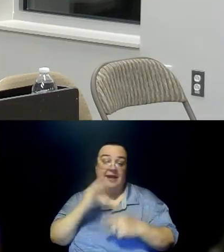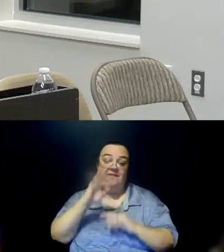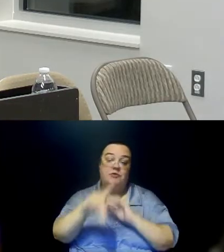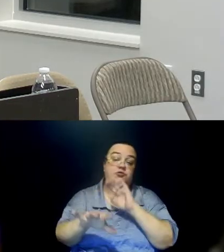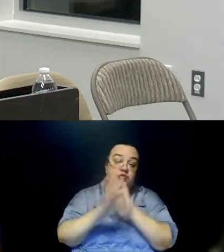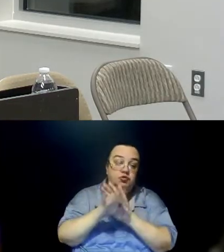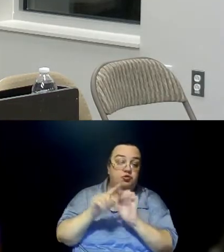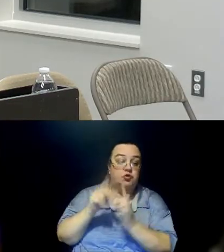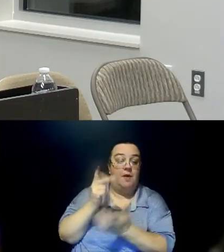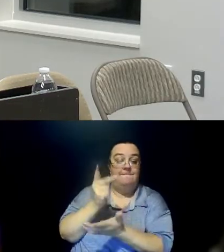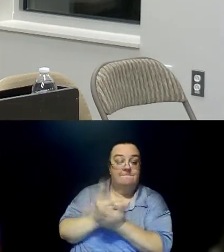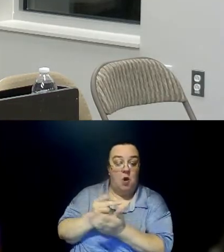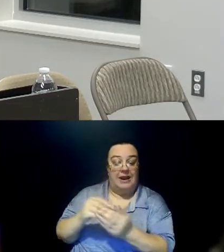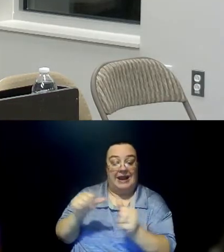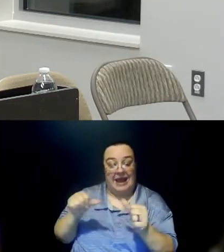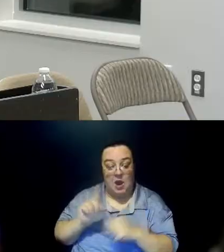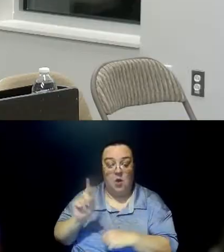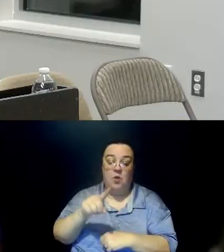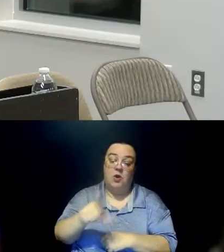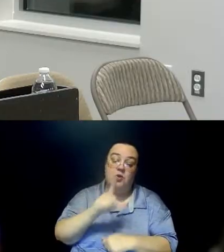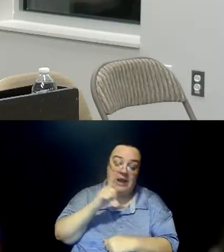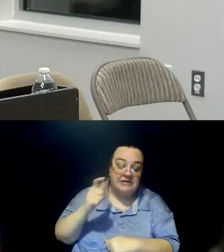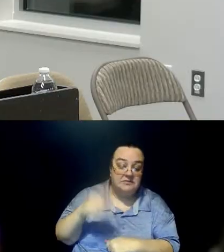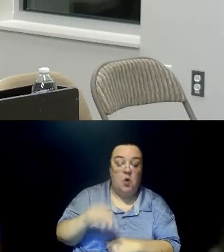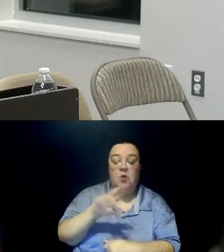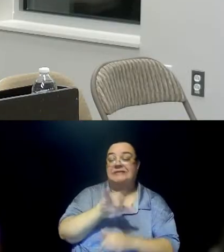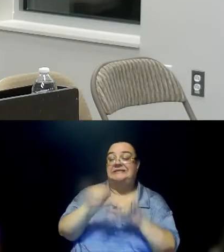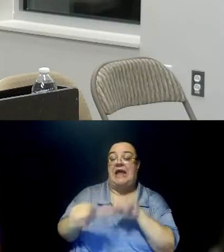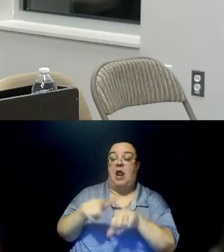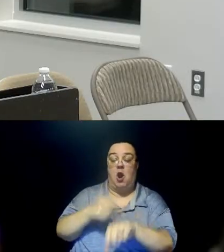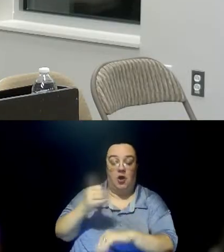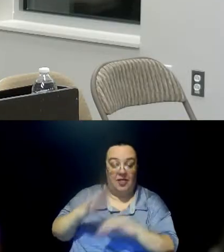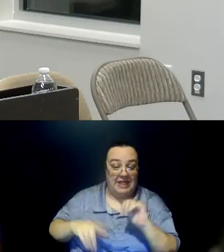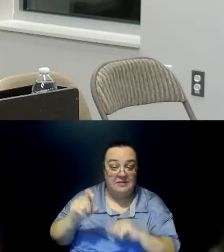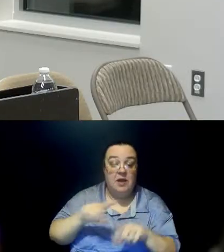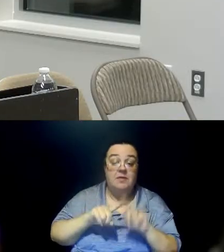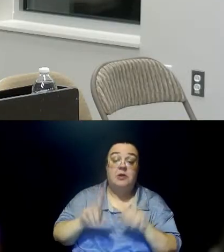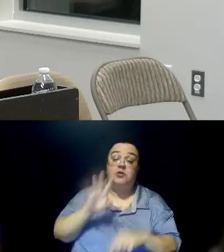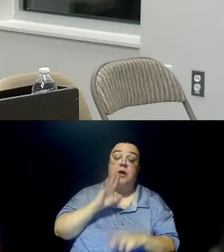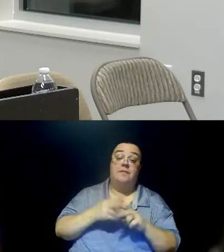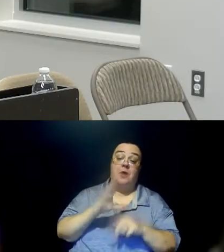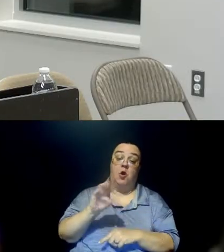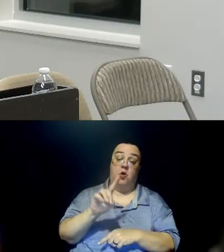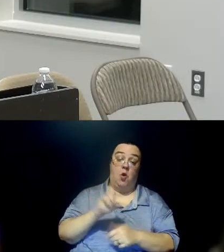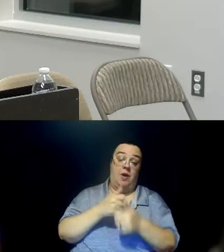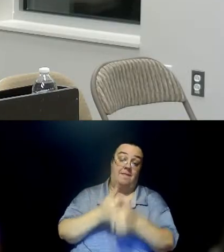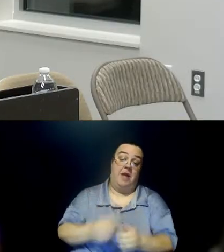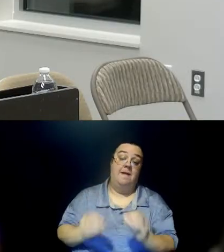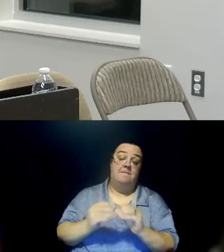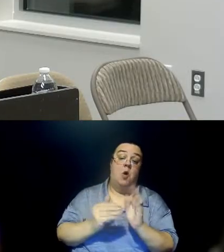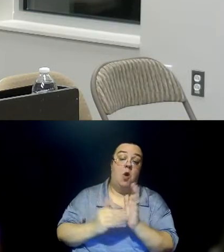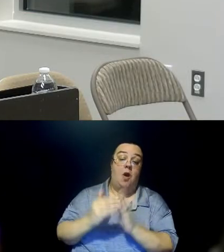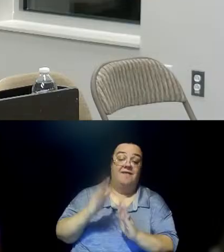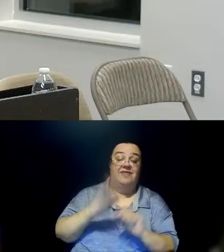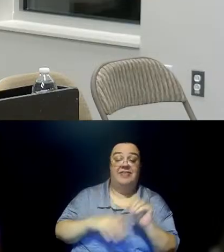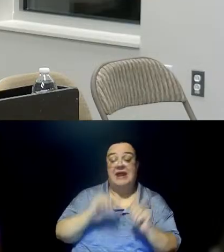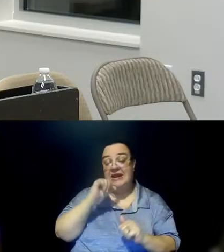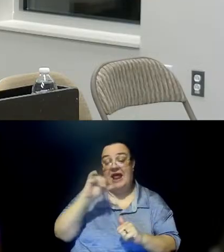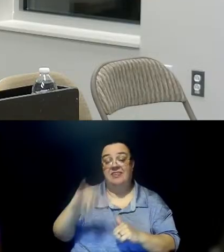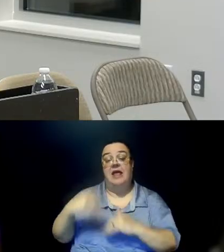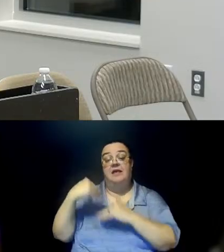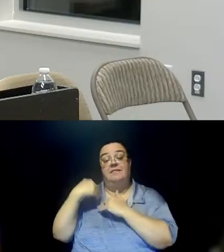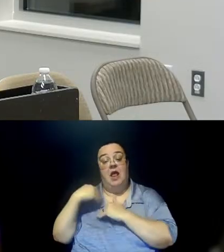that you shouldn't or stay longer than you should. But if we're talking code compliance, more often than not, that falls on individuals who are